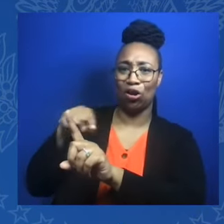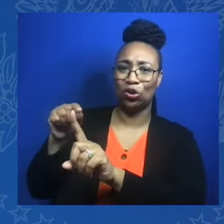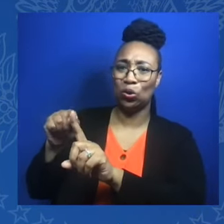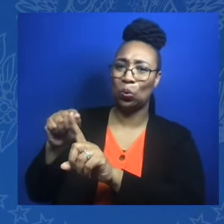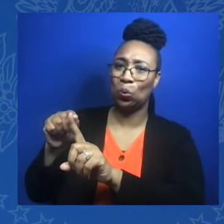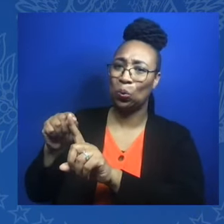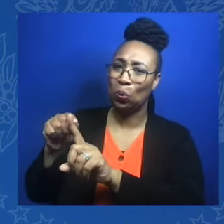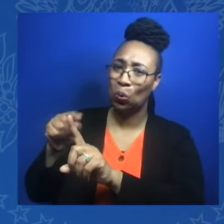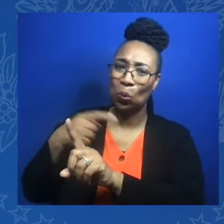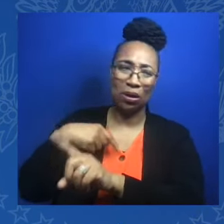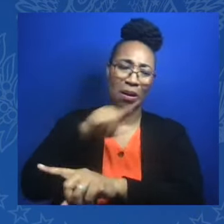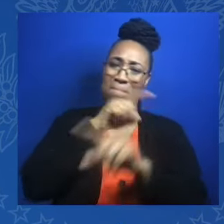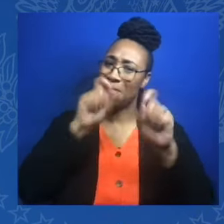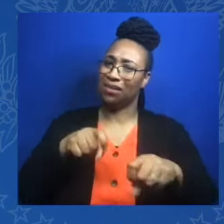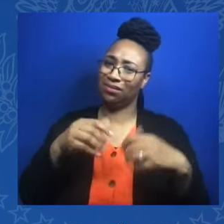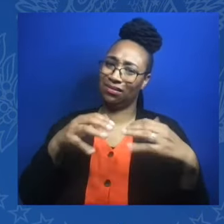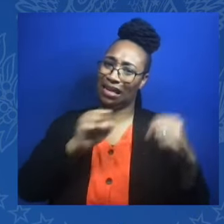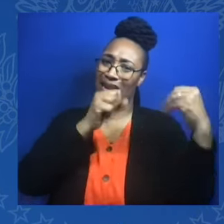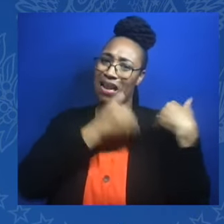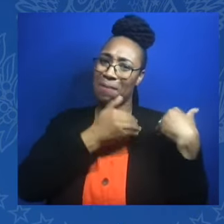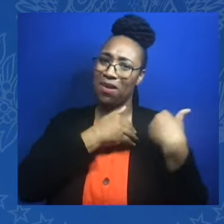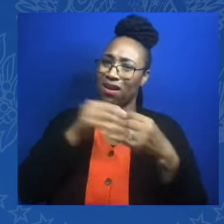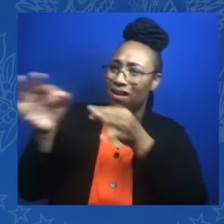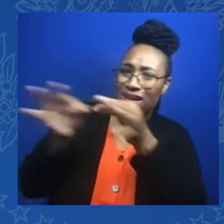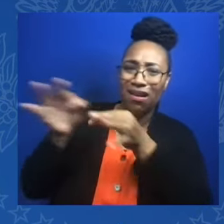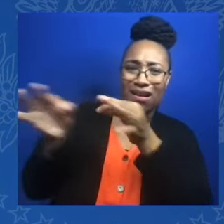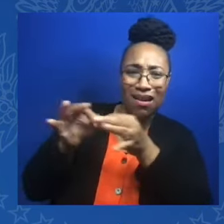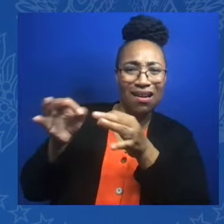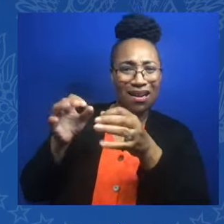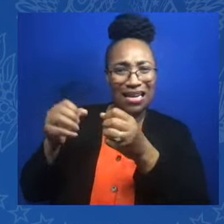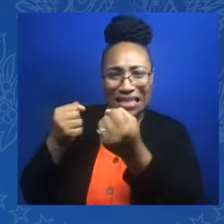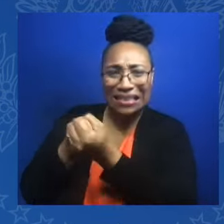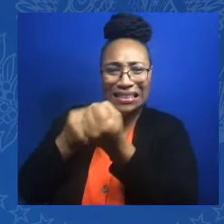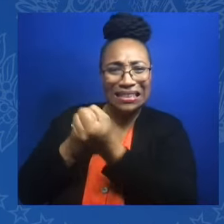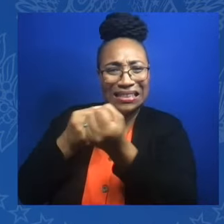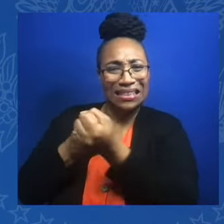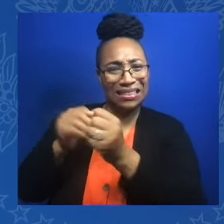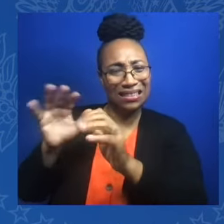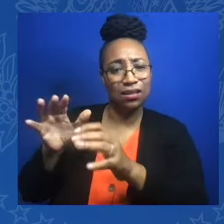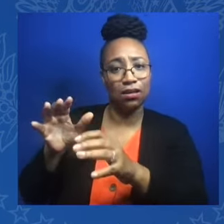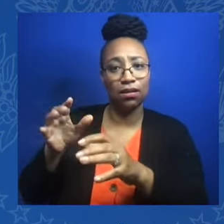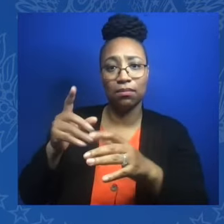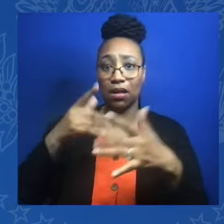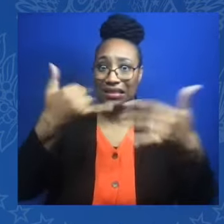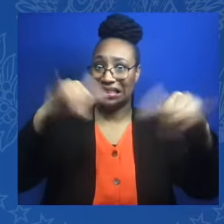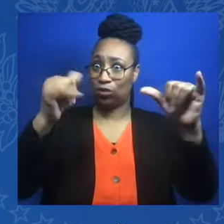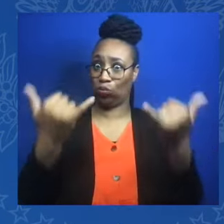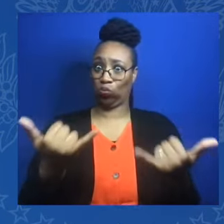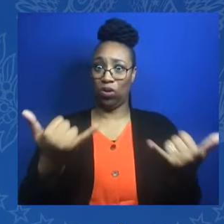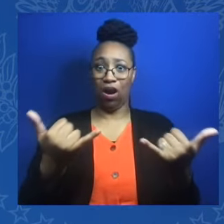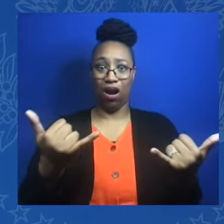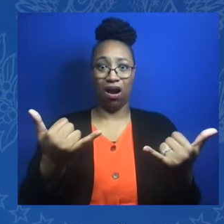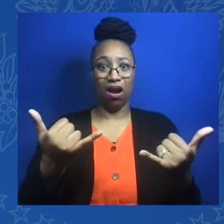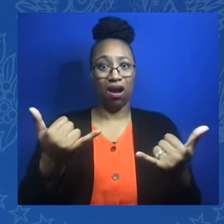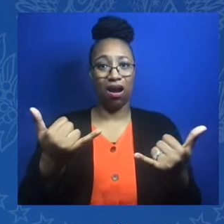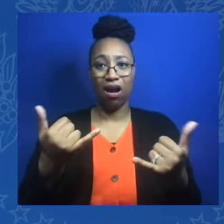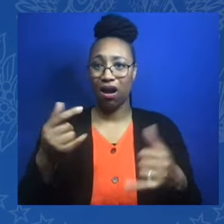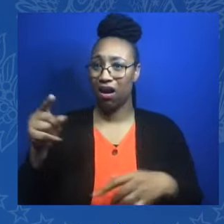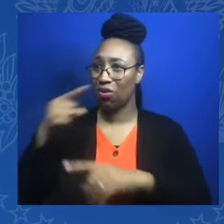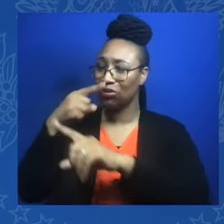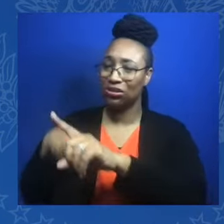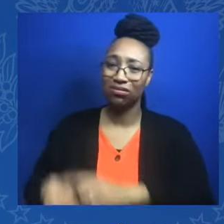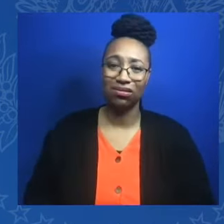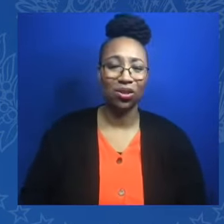that Russia has committed and continues to commit as I speak today. And Canada and America alike have opened their